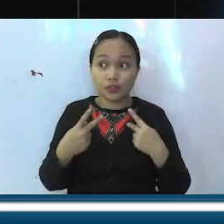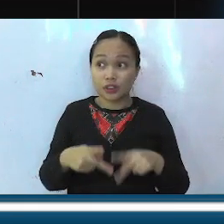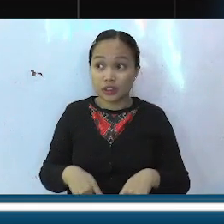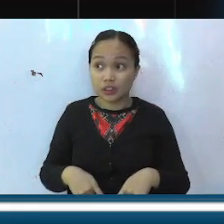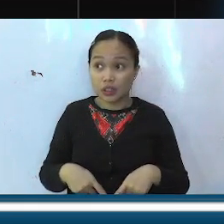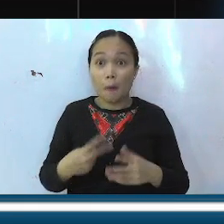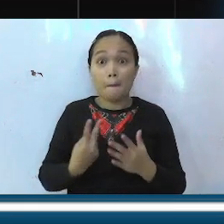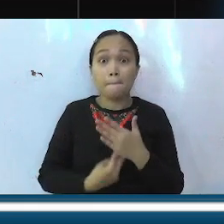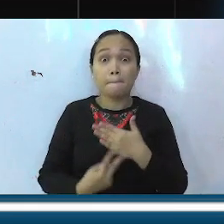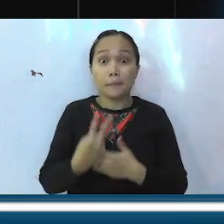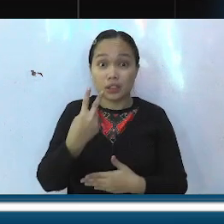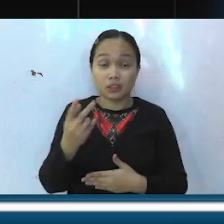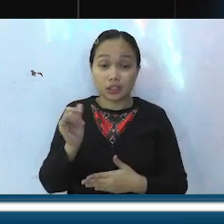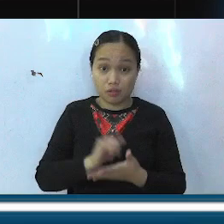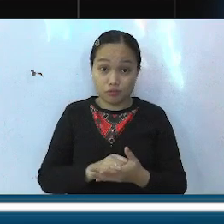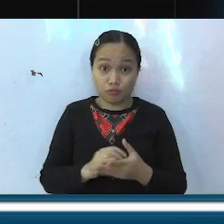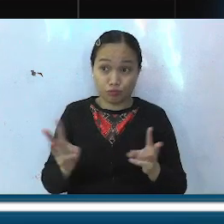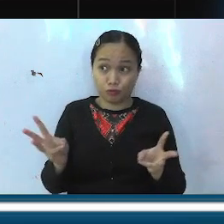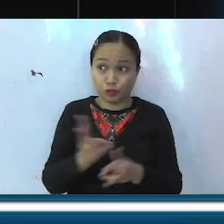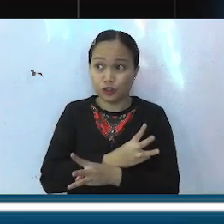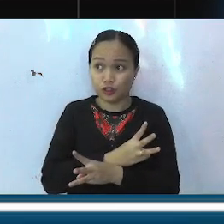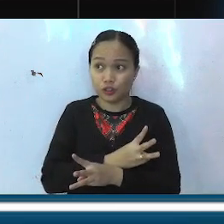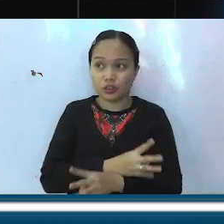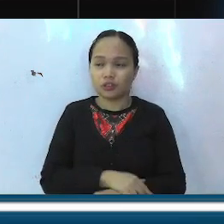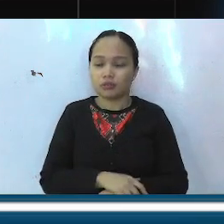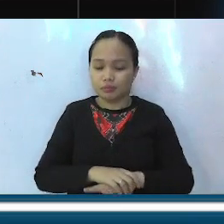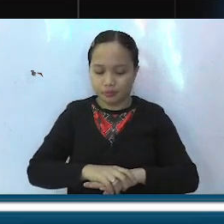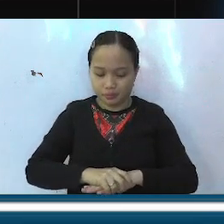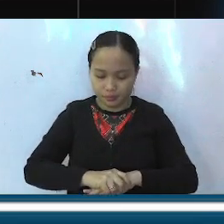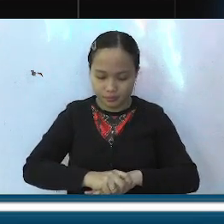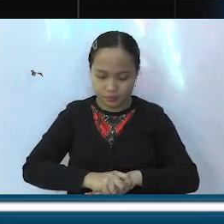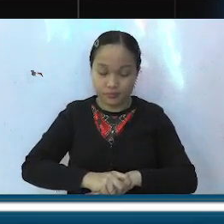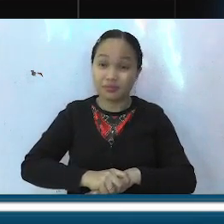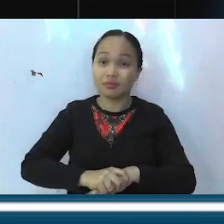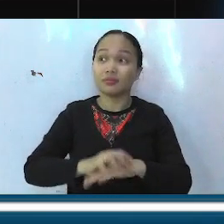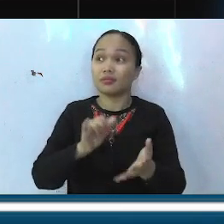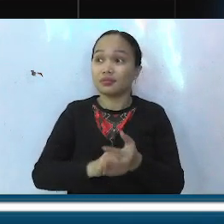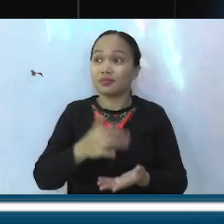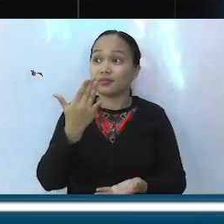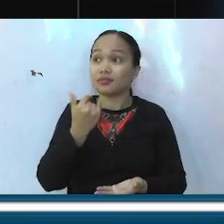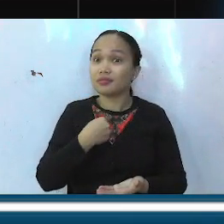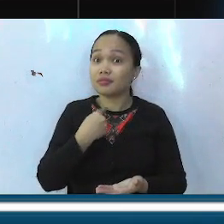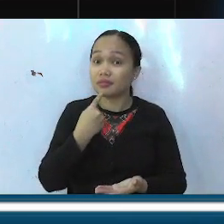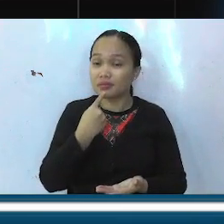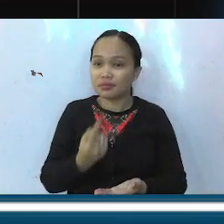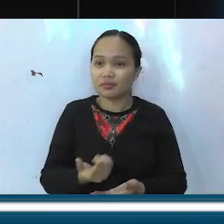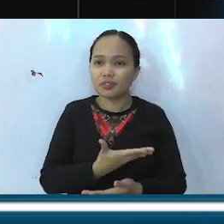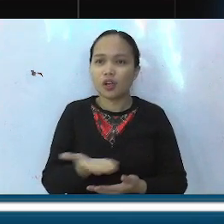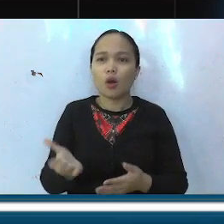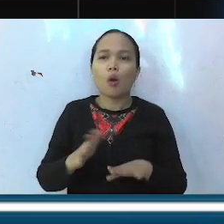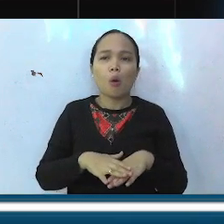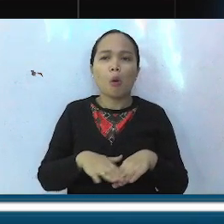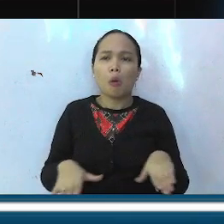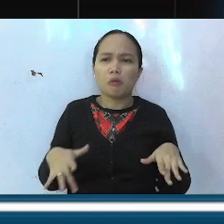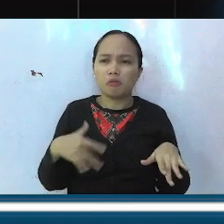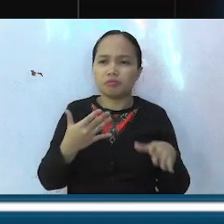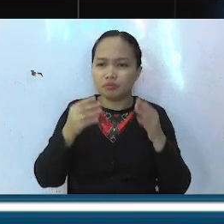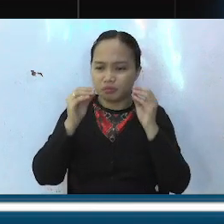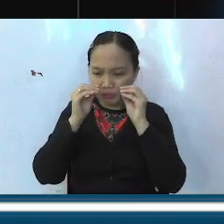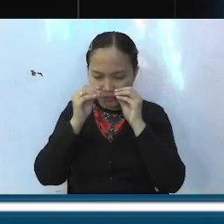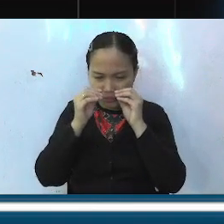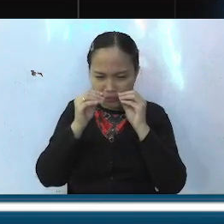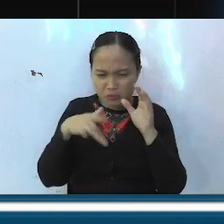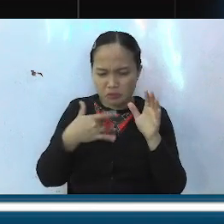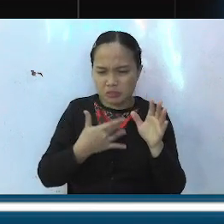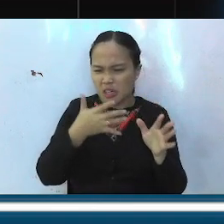Both. Yeah. That's the worst part. Yes. You see? You see, kaya sinasabi ko sa inyo, young people, do not take this for granted. This is a serious